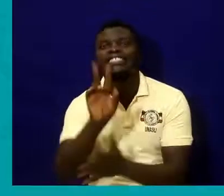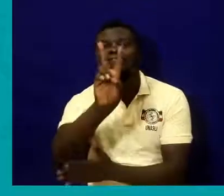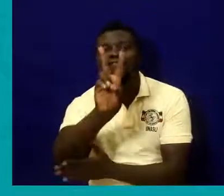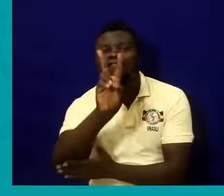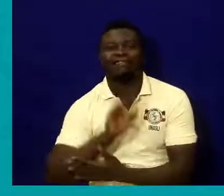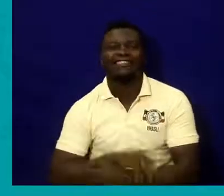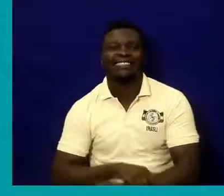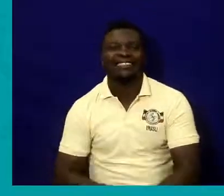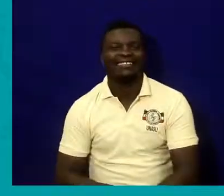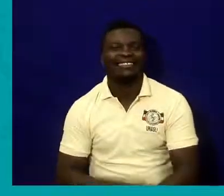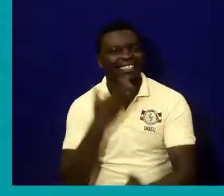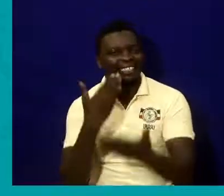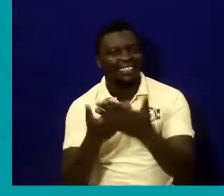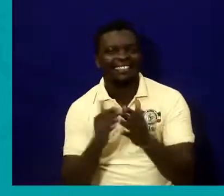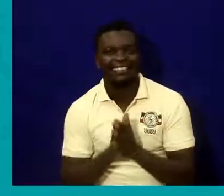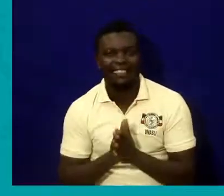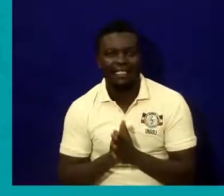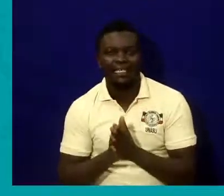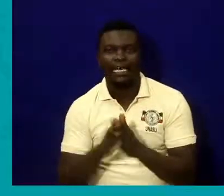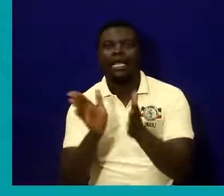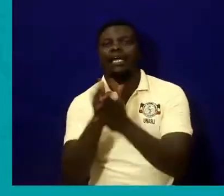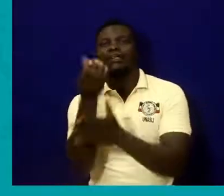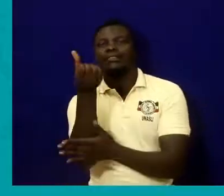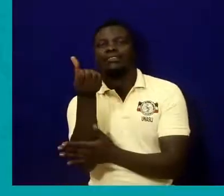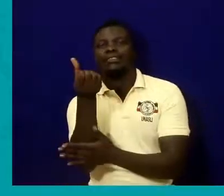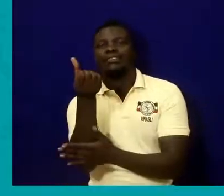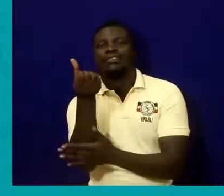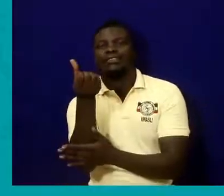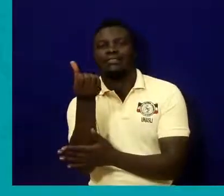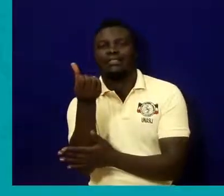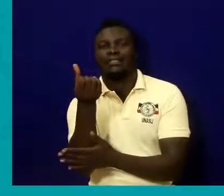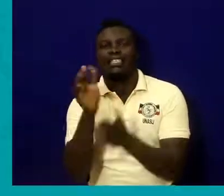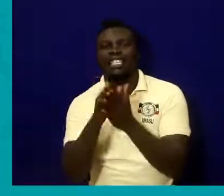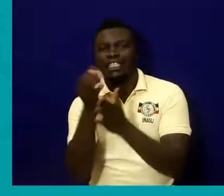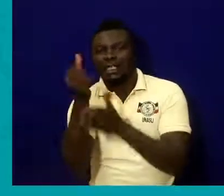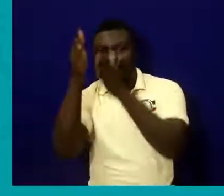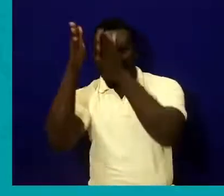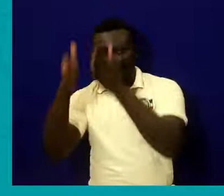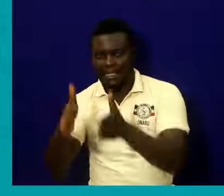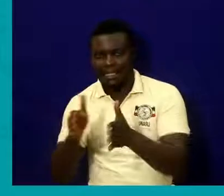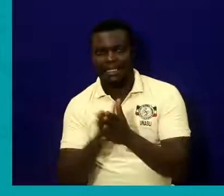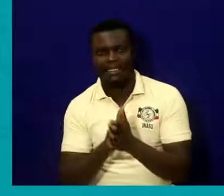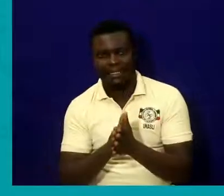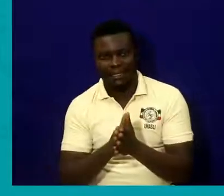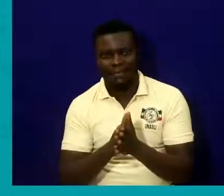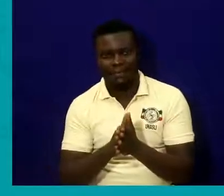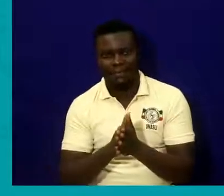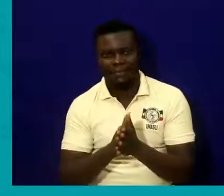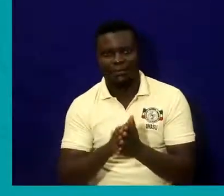V. Good. And then six, for the sixth column, which is